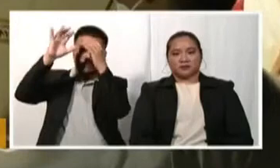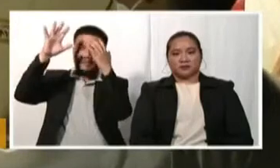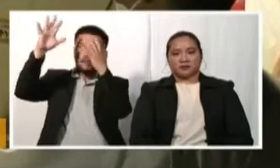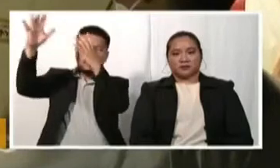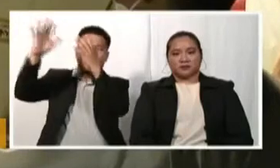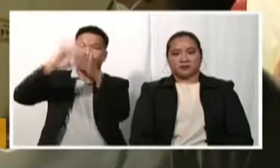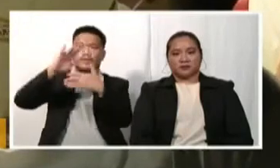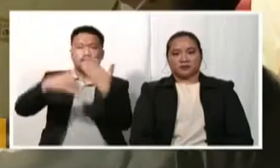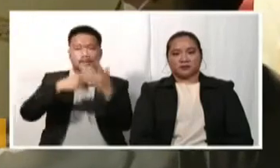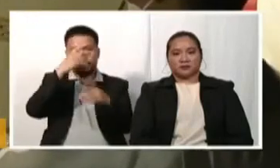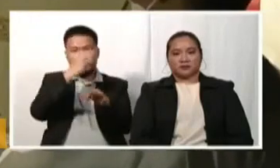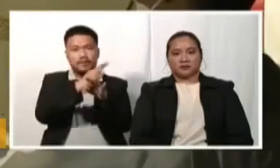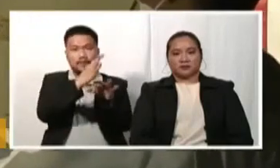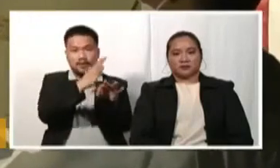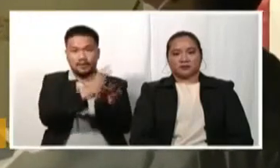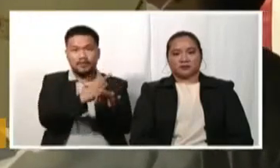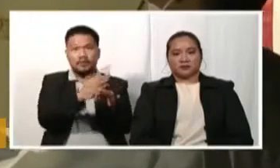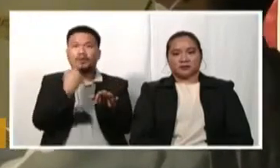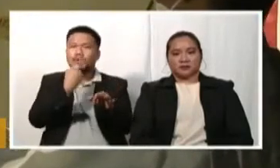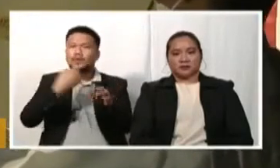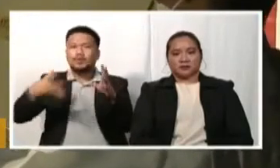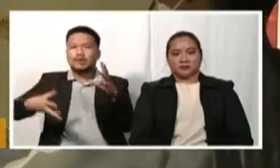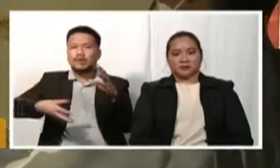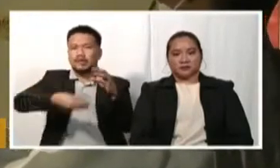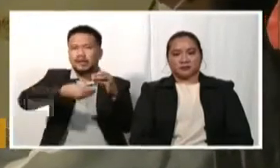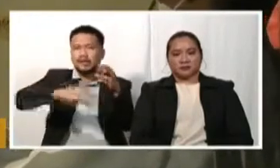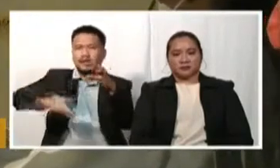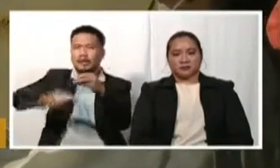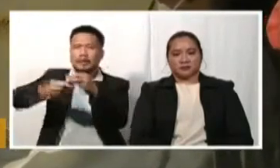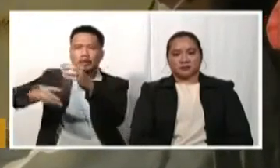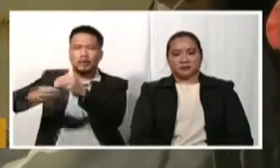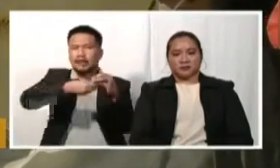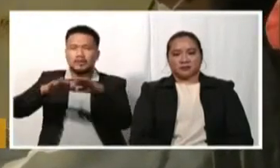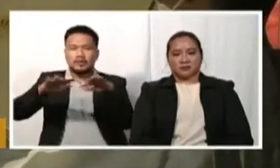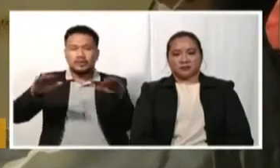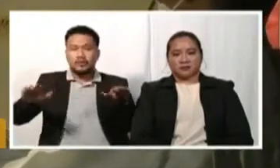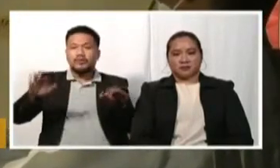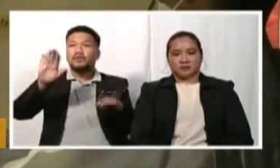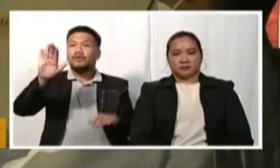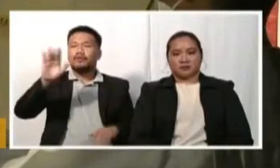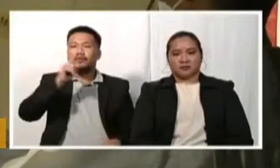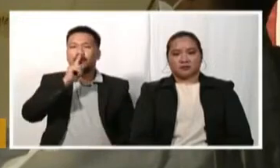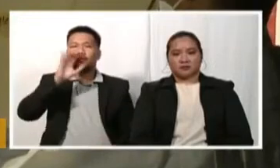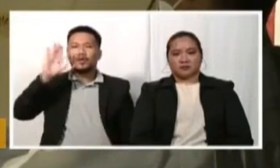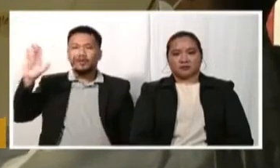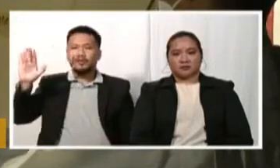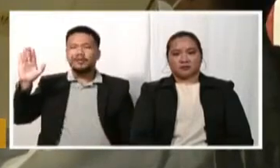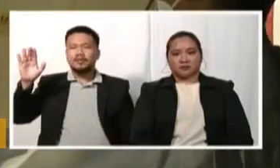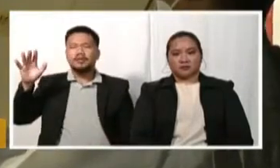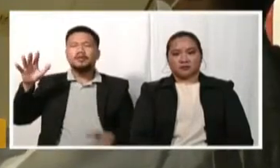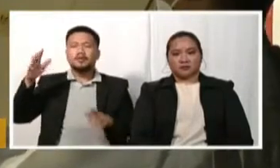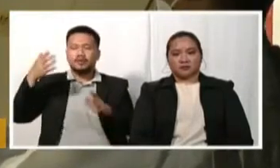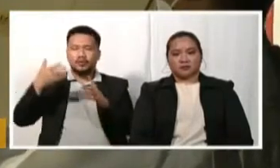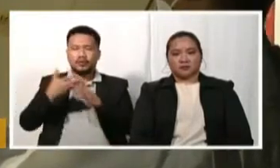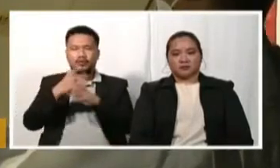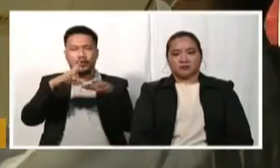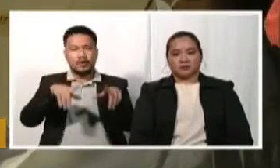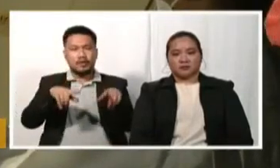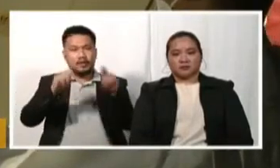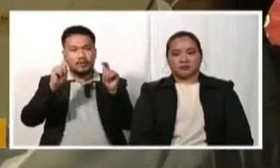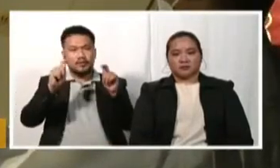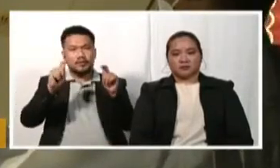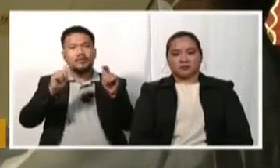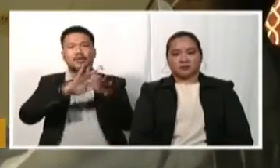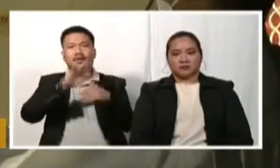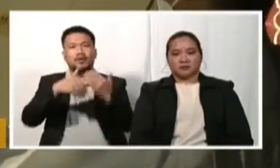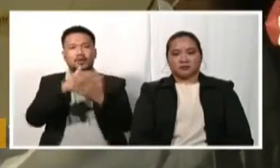the children of your promise by pouring out the grace of adoption throughout the whole world, and who